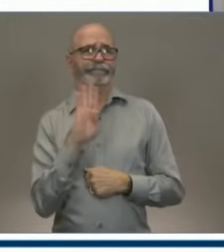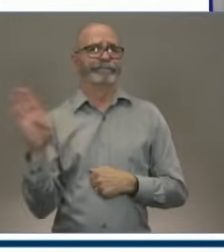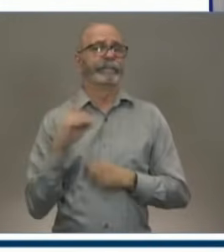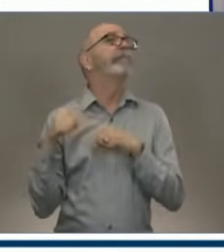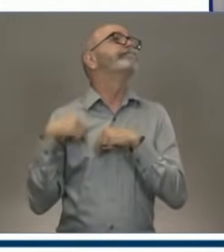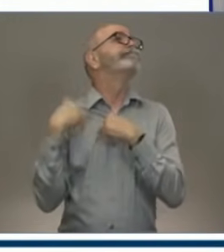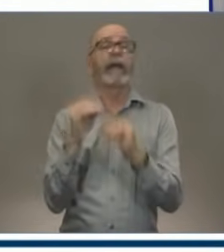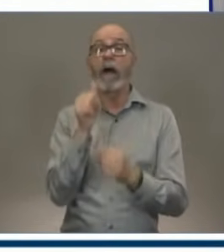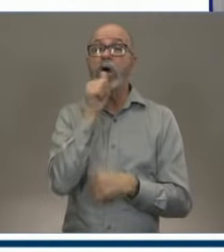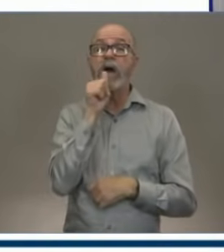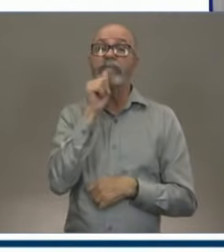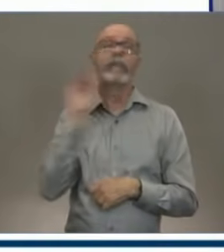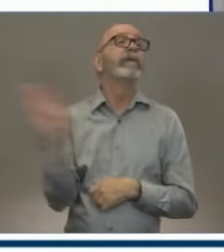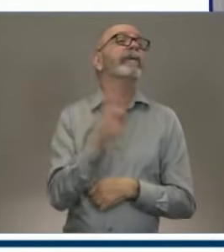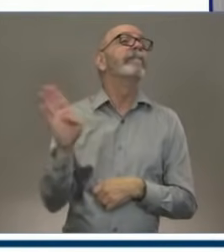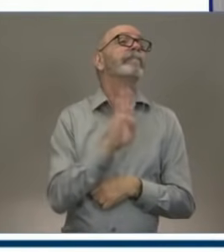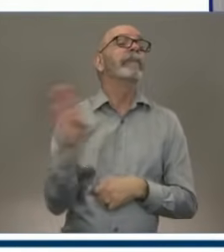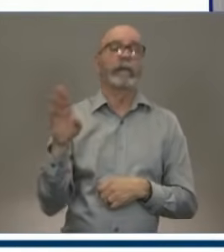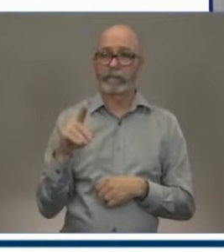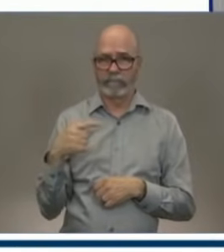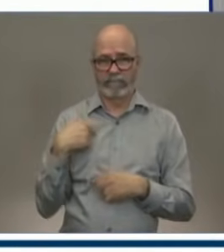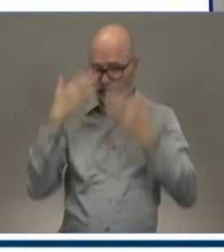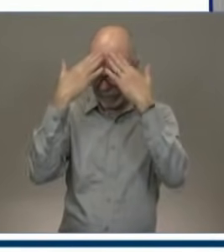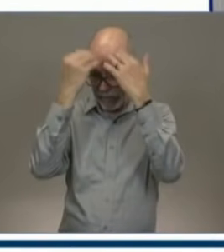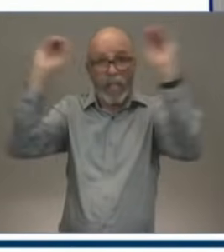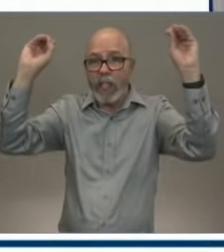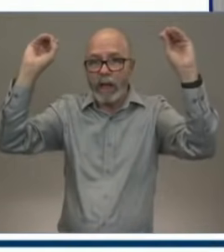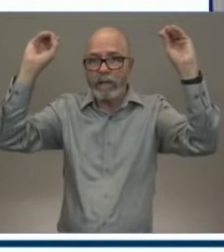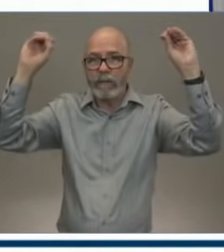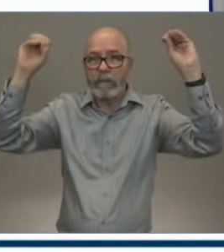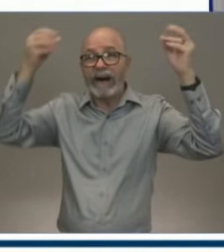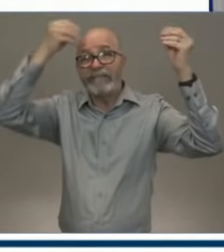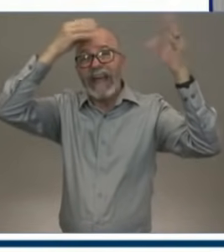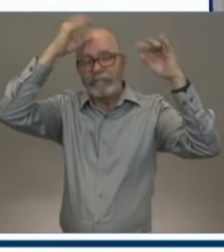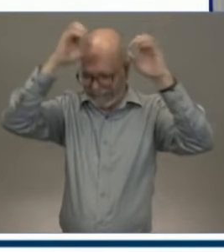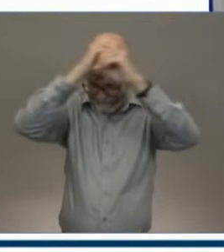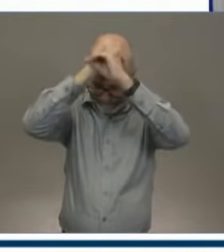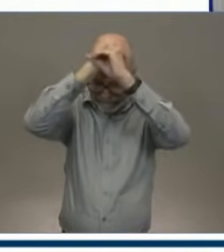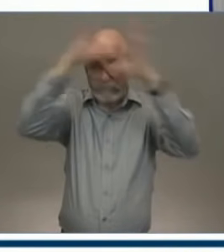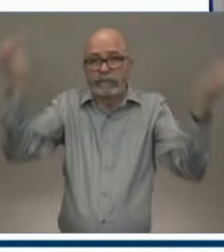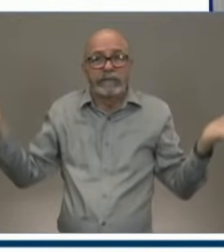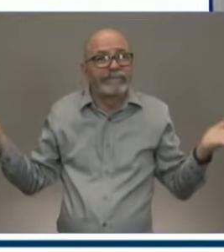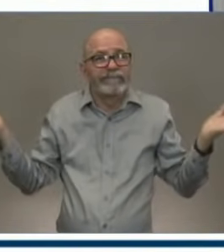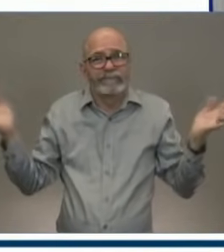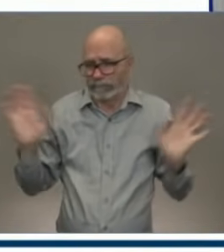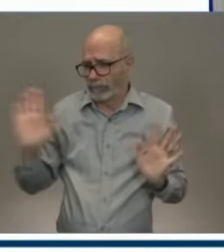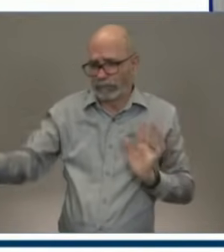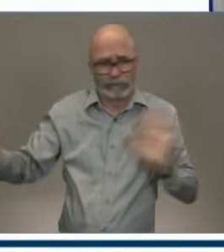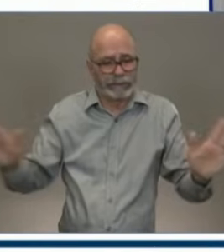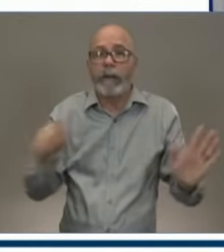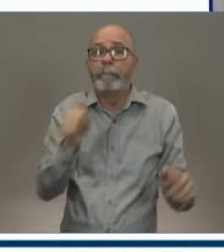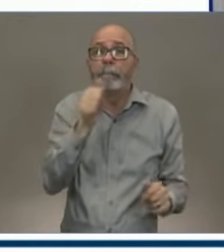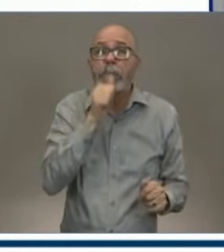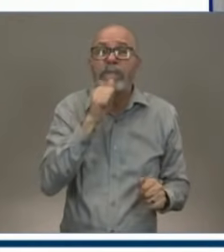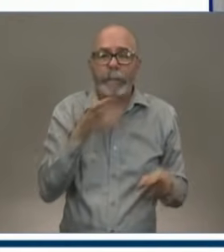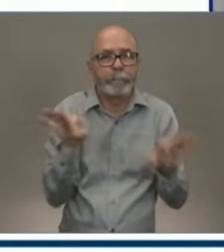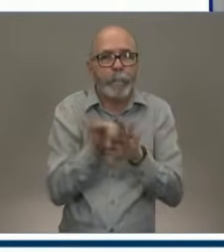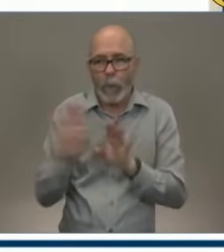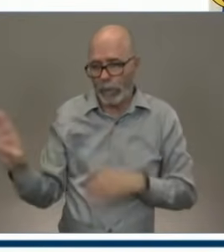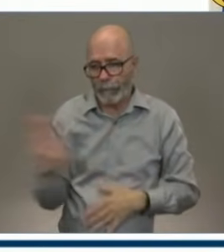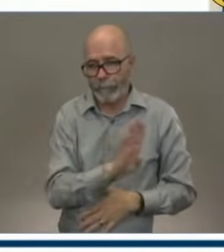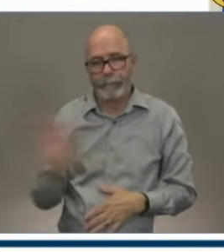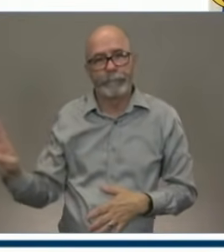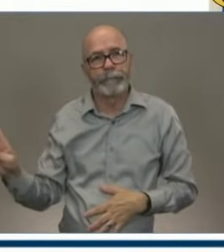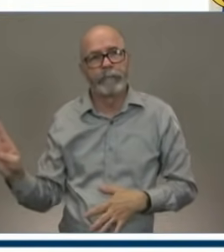the contacts that you have. We'll protect your information at the same time we protect the health of Nova Scotians. Go ahead with your follow-up,